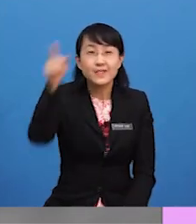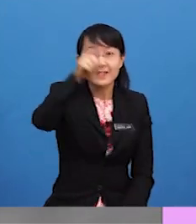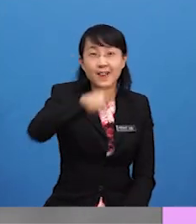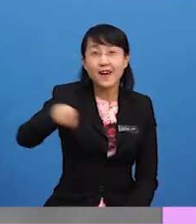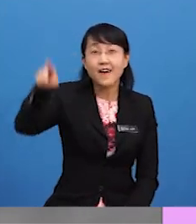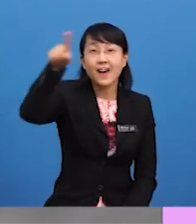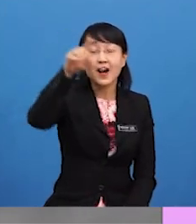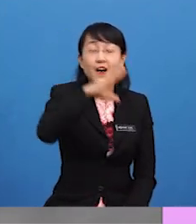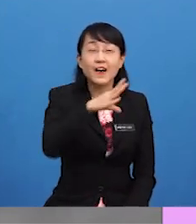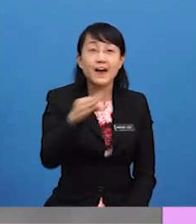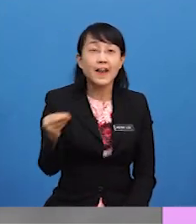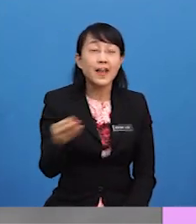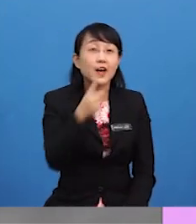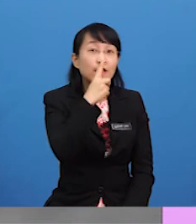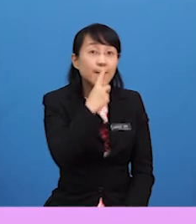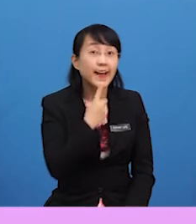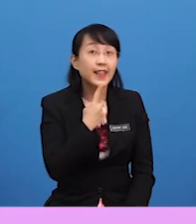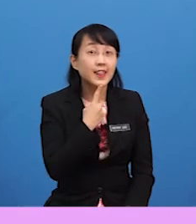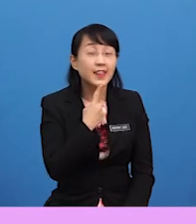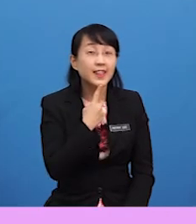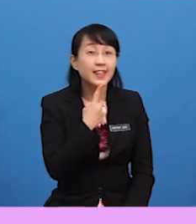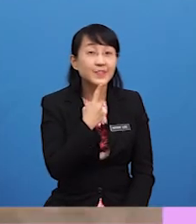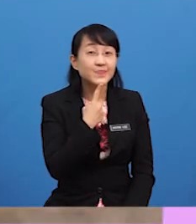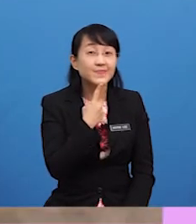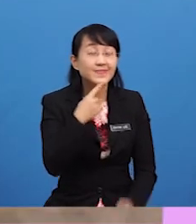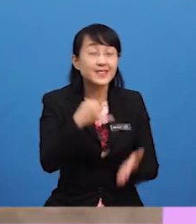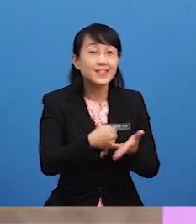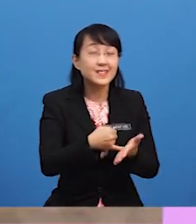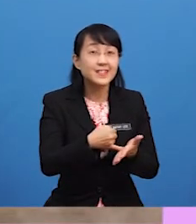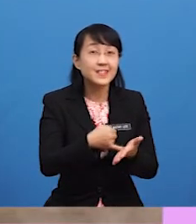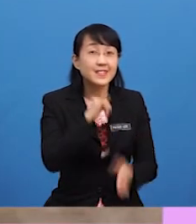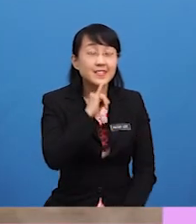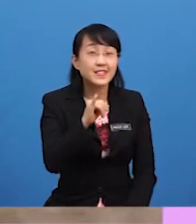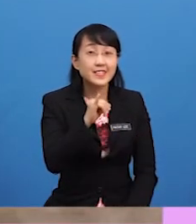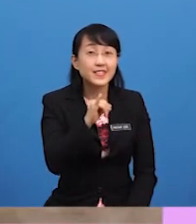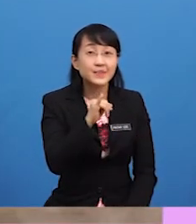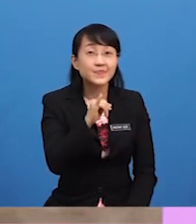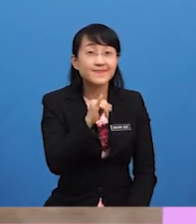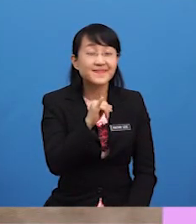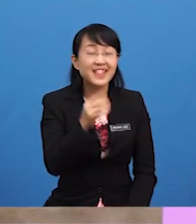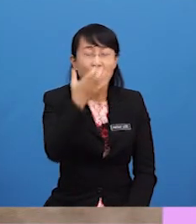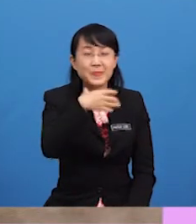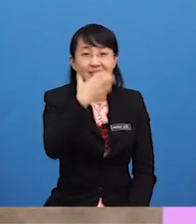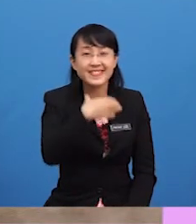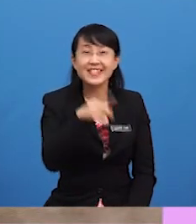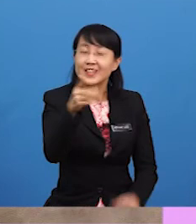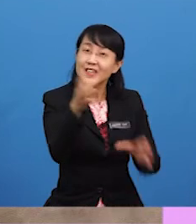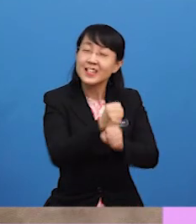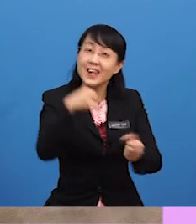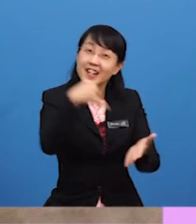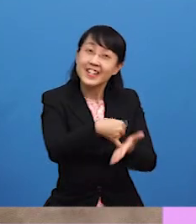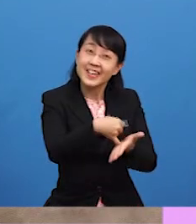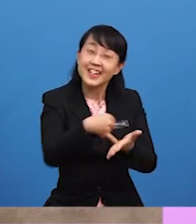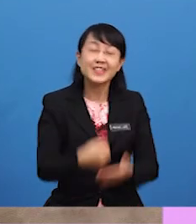round and red. Is it an apple? You got it!